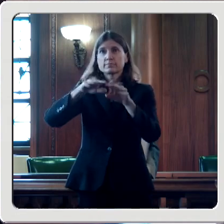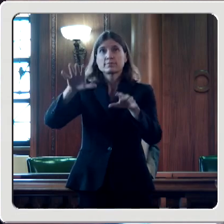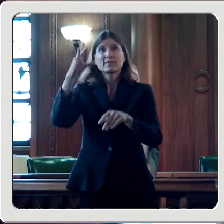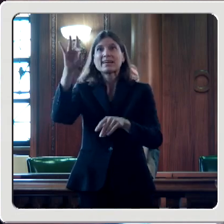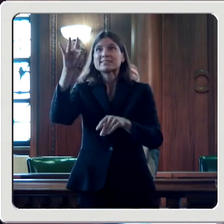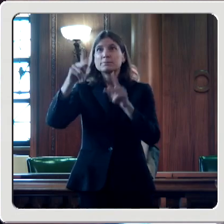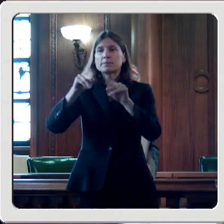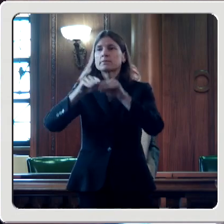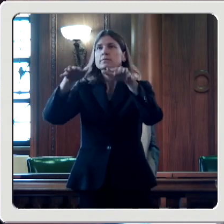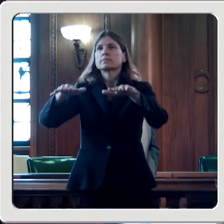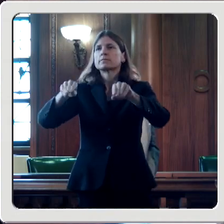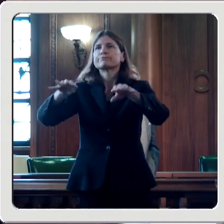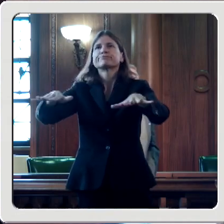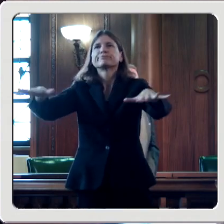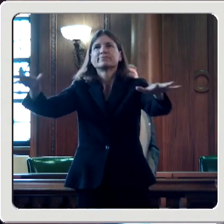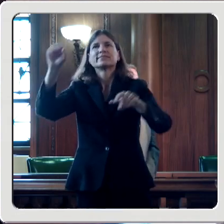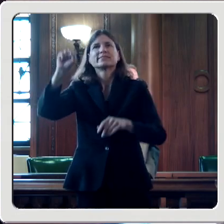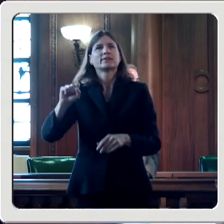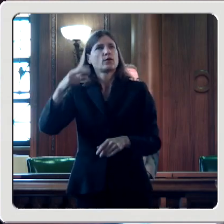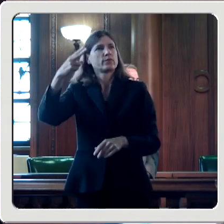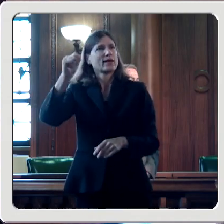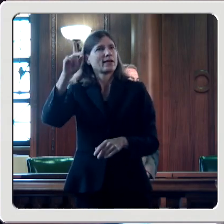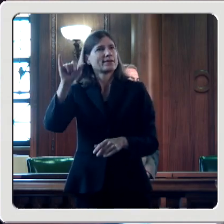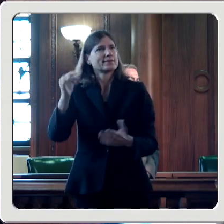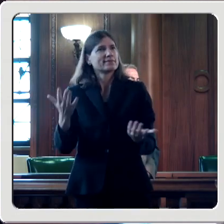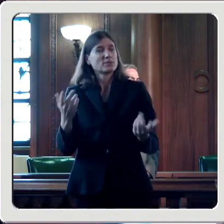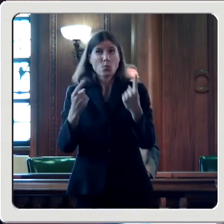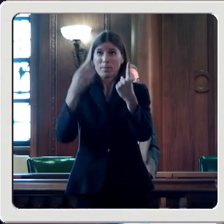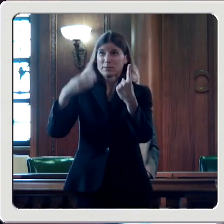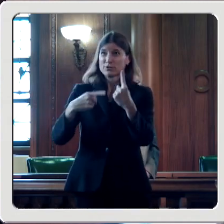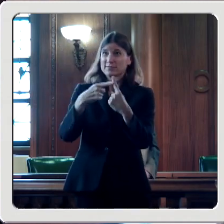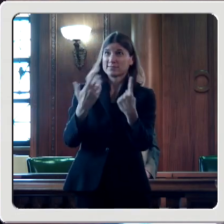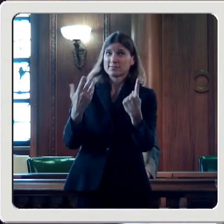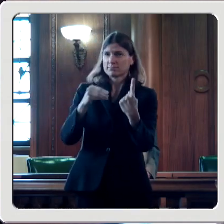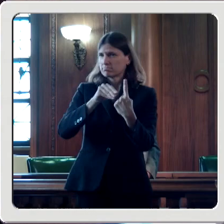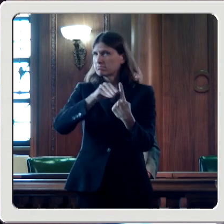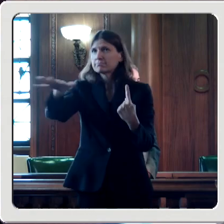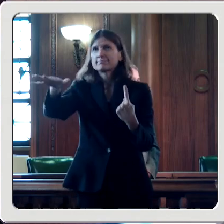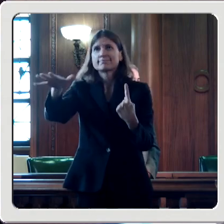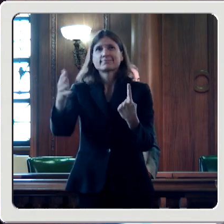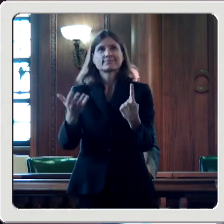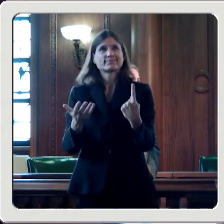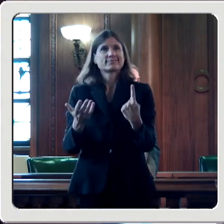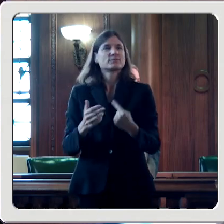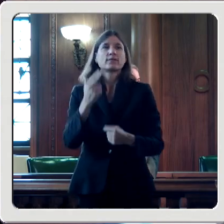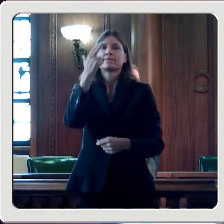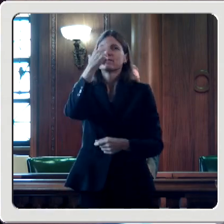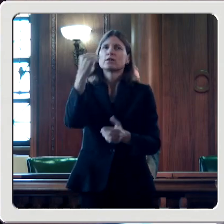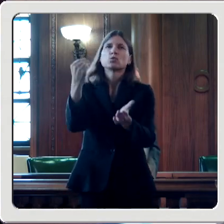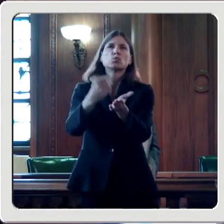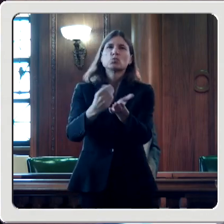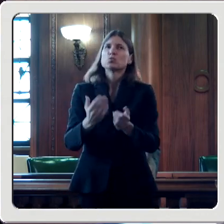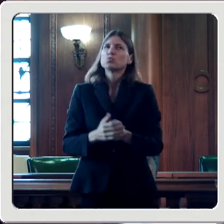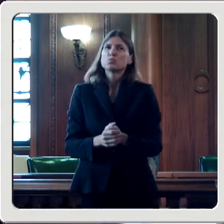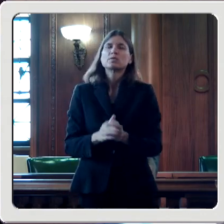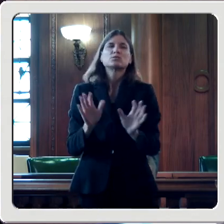even hundreds, could potentially be infected. So I urge you all, as we have been, to remain vigilant